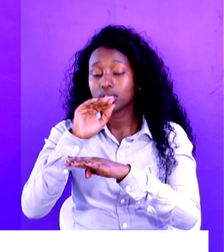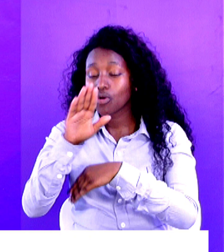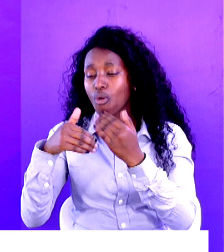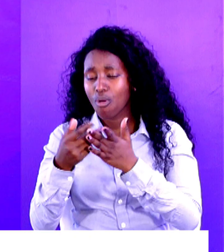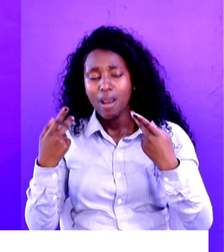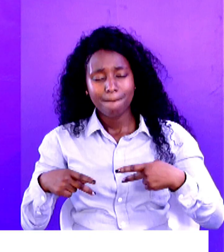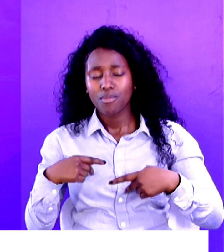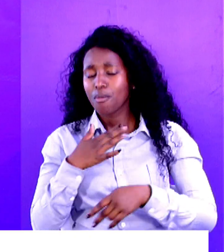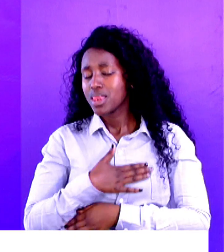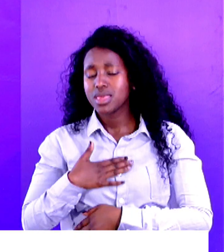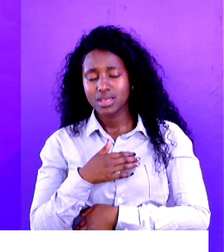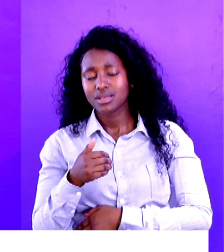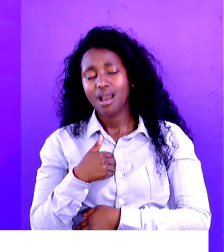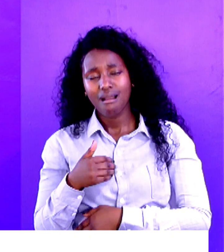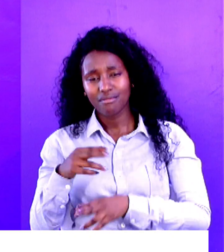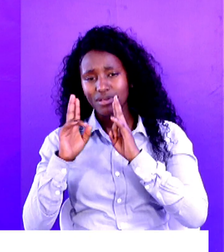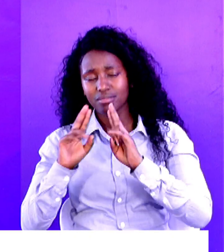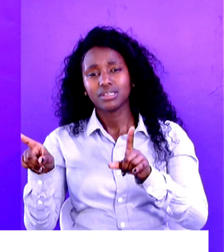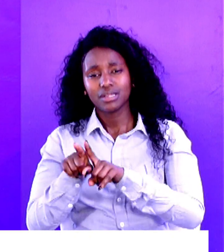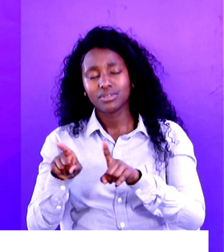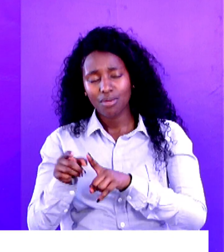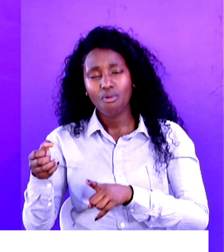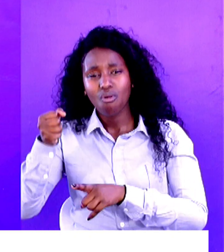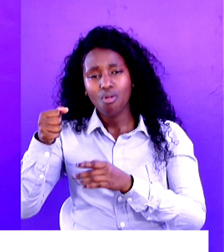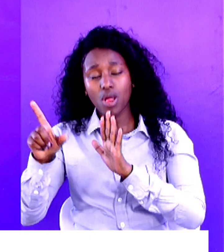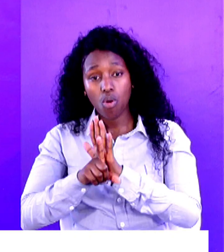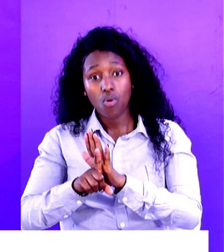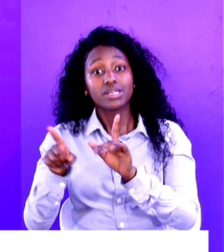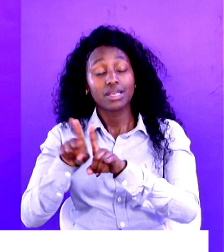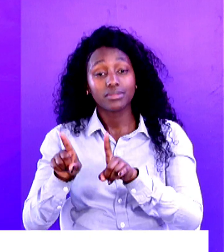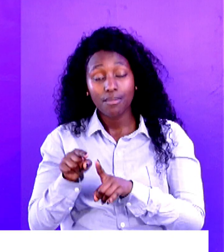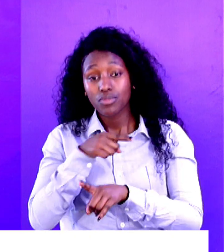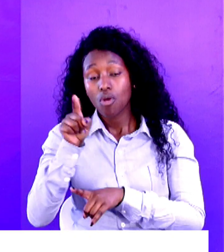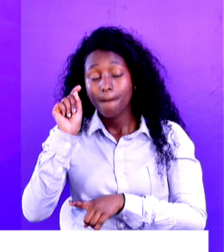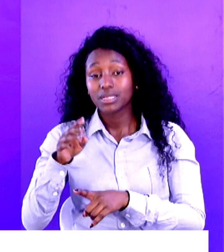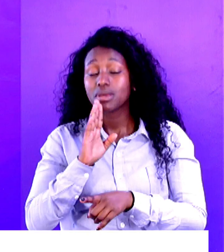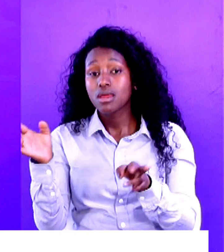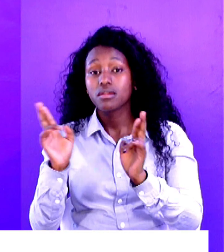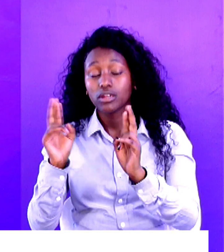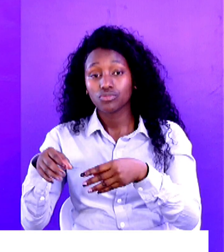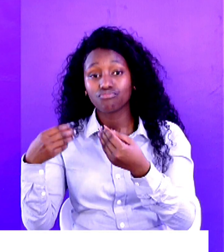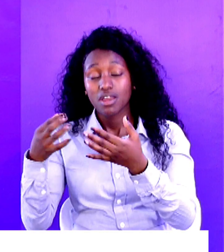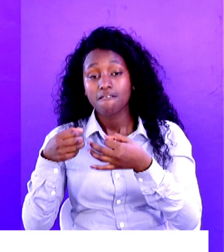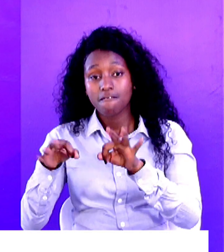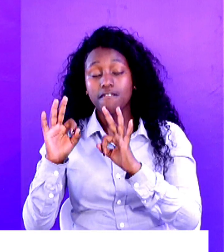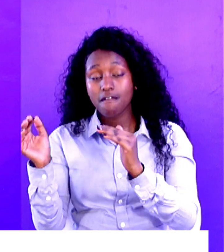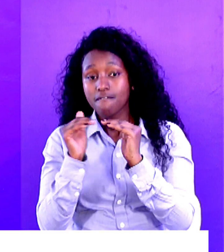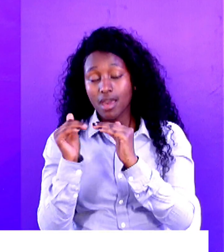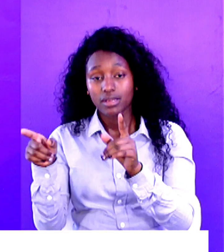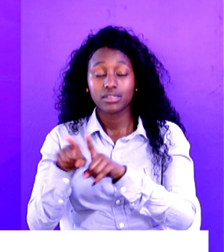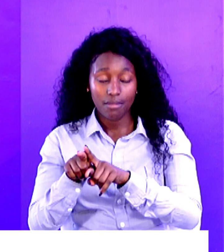and uphold the law, emphasizing their commitment to delivering a free, fair, and peaceful election